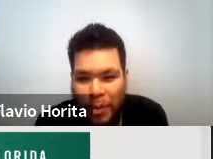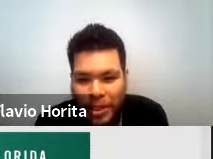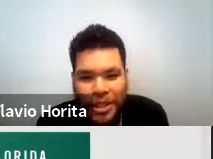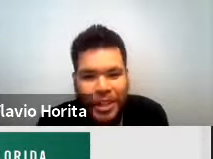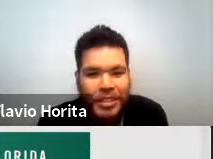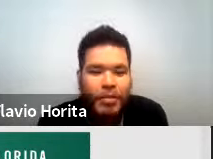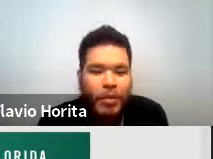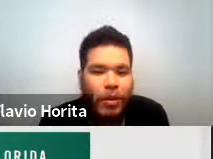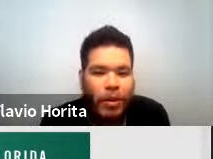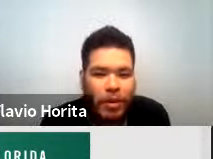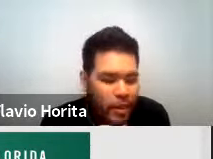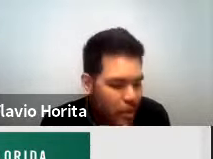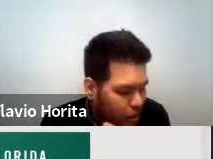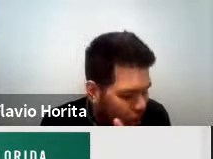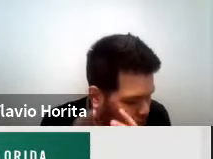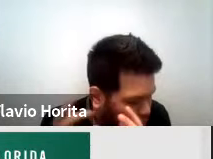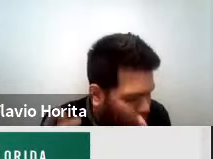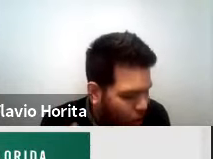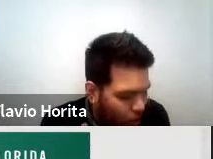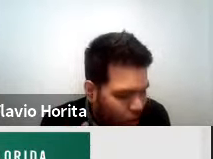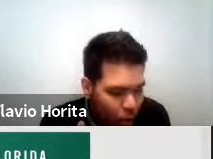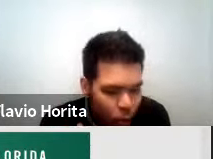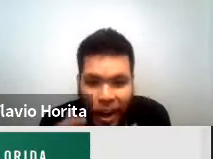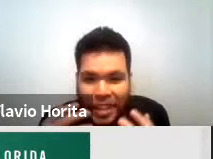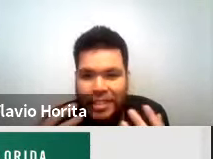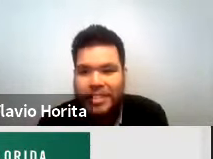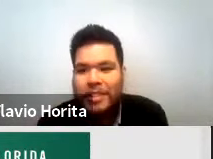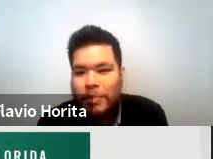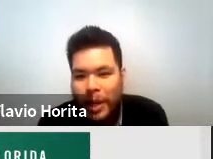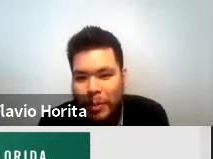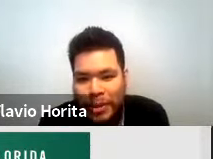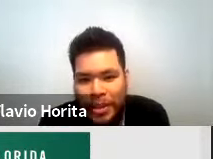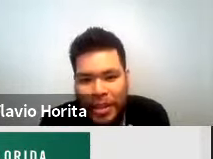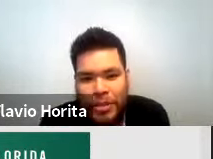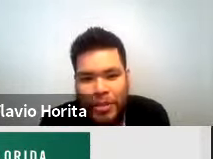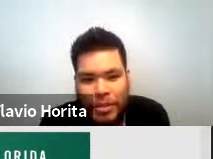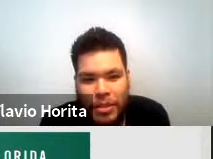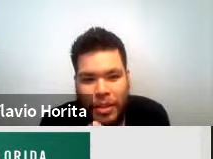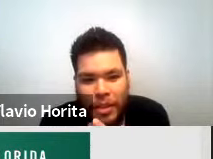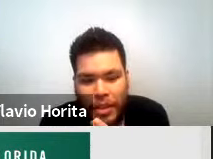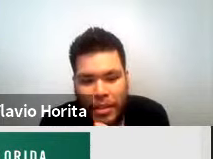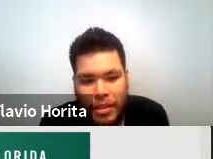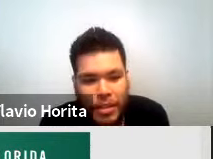for publishing it, for, for writing this paper, and